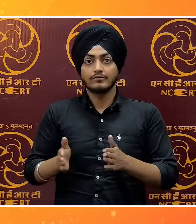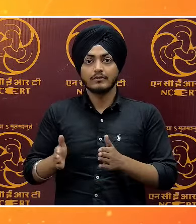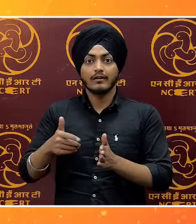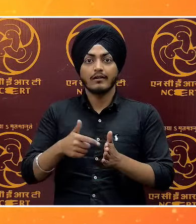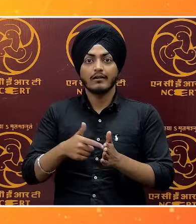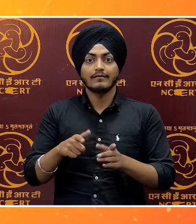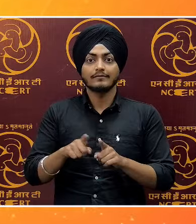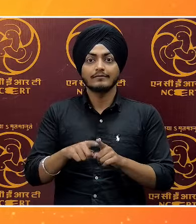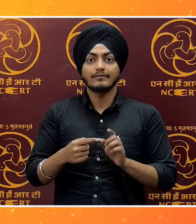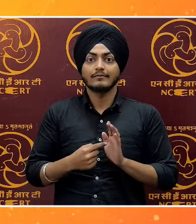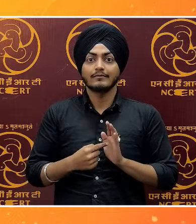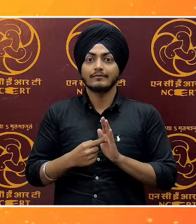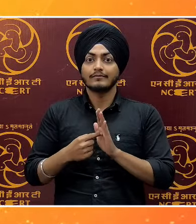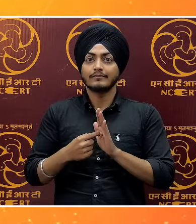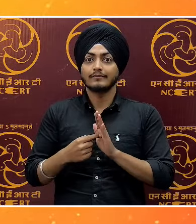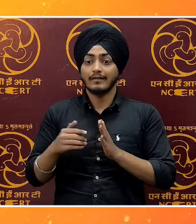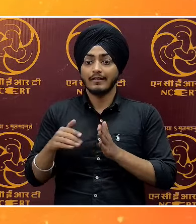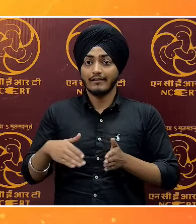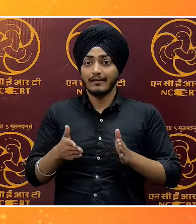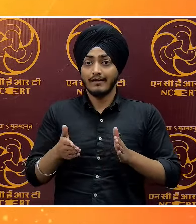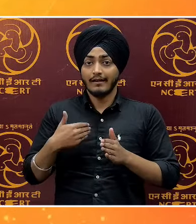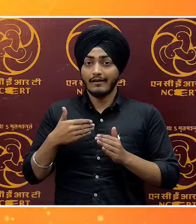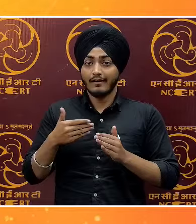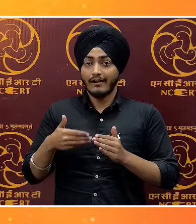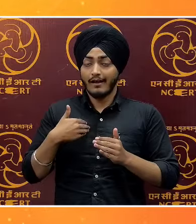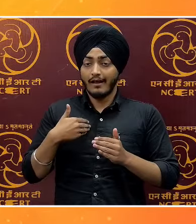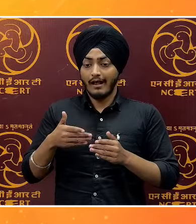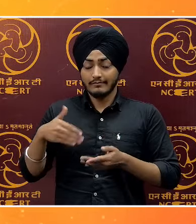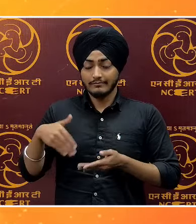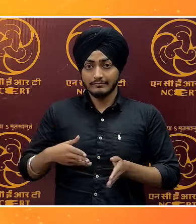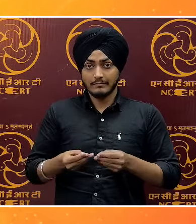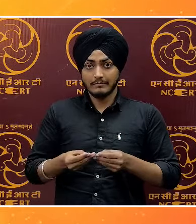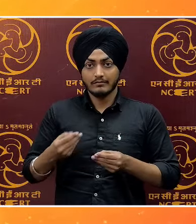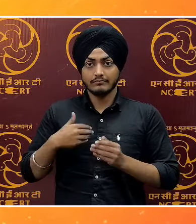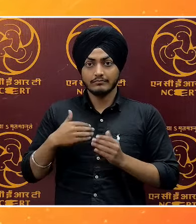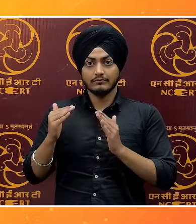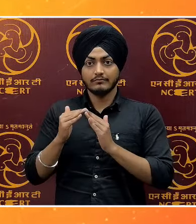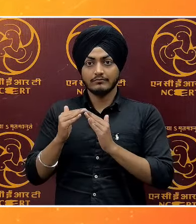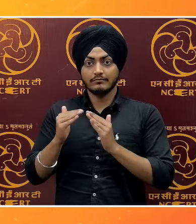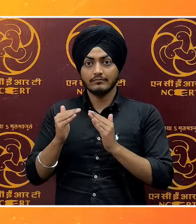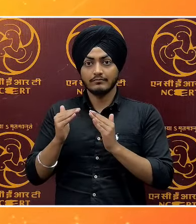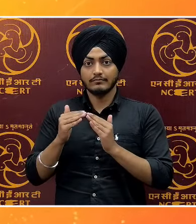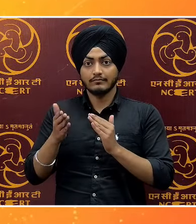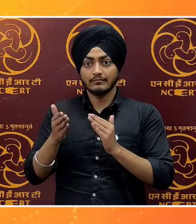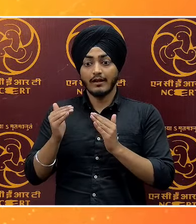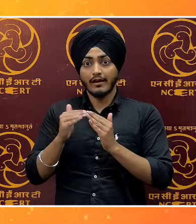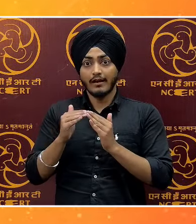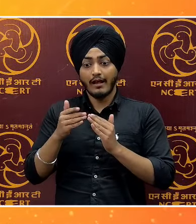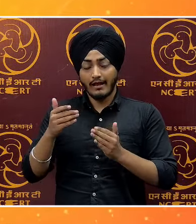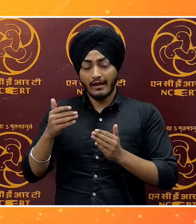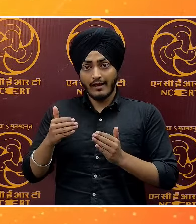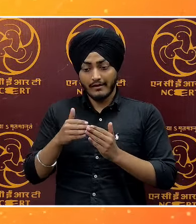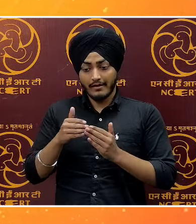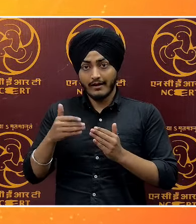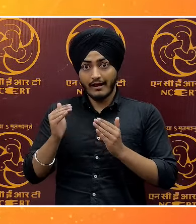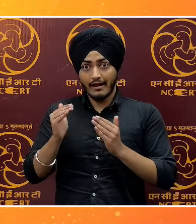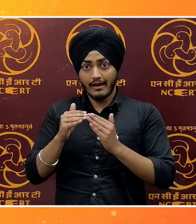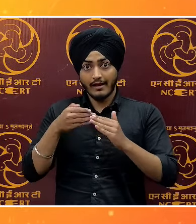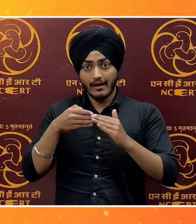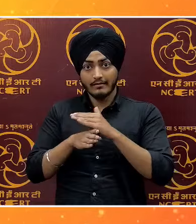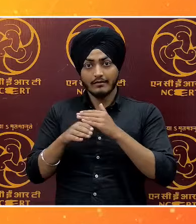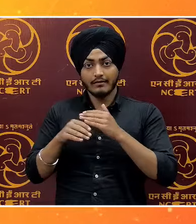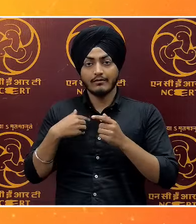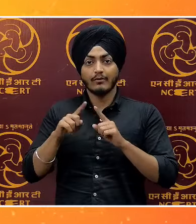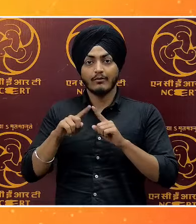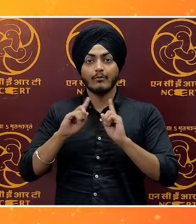street there is a house. Yes. In my house House. there are rooms. Rooms. Wow.